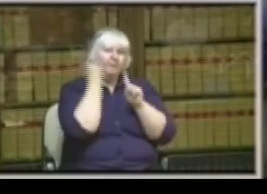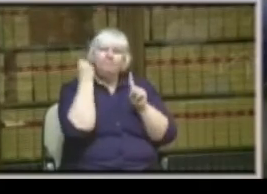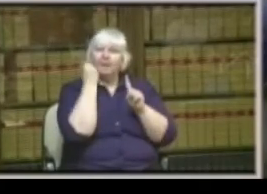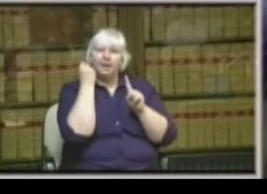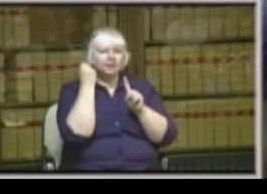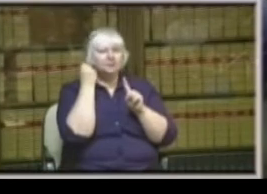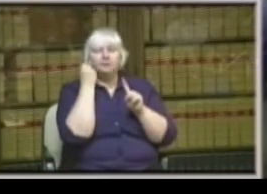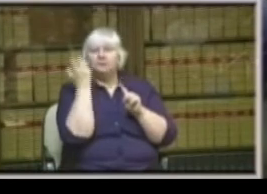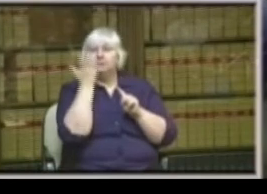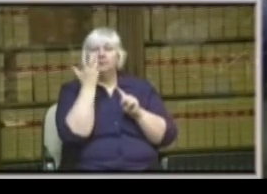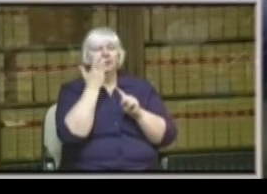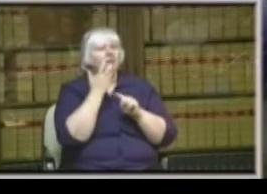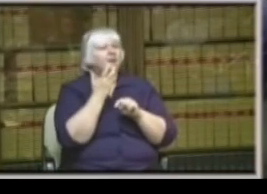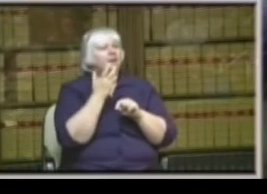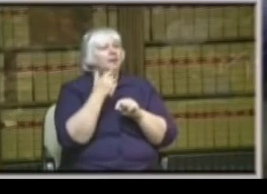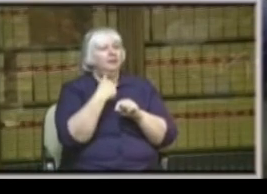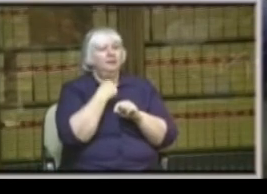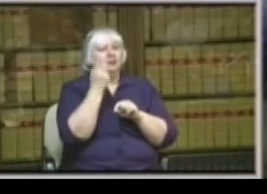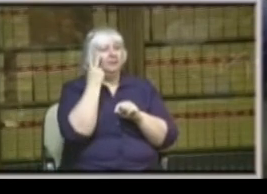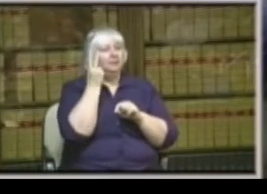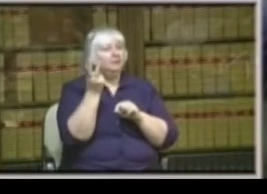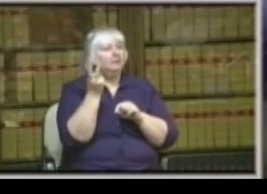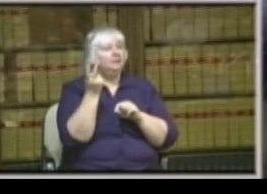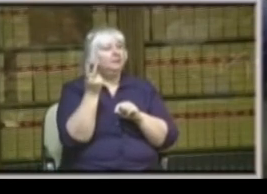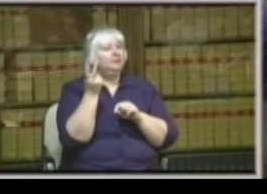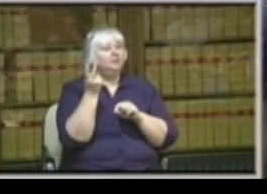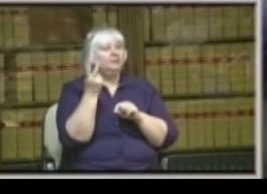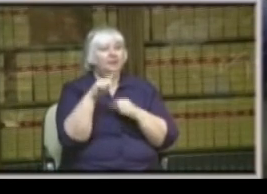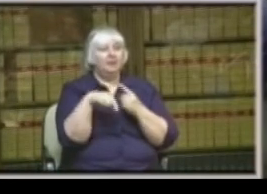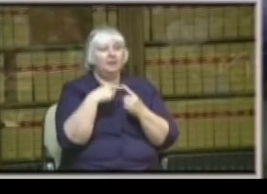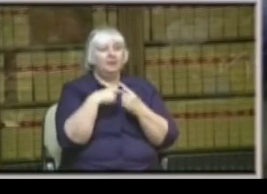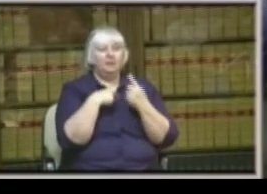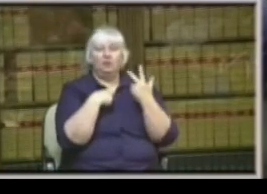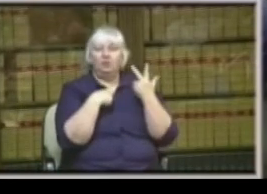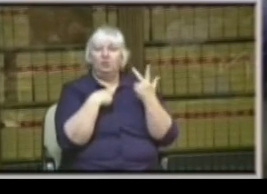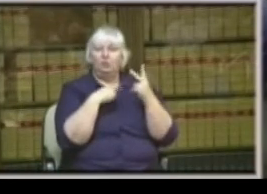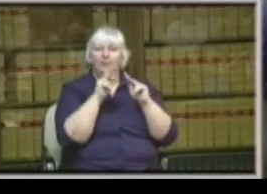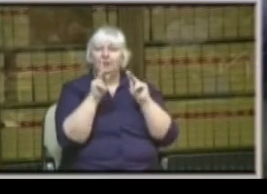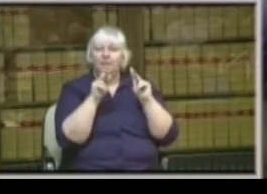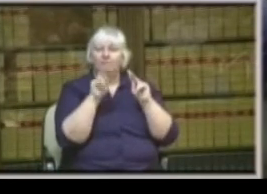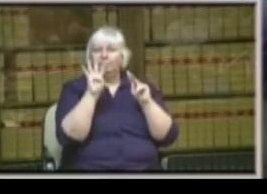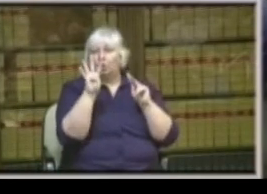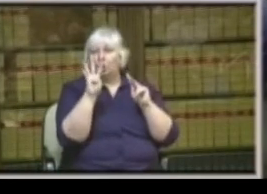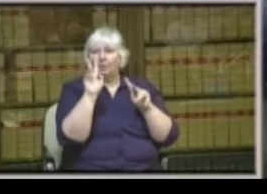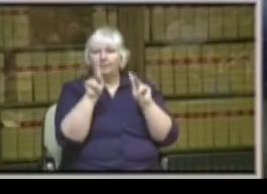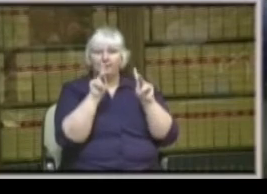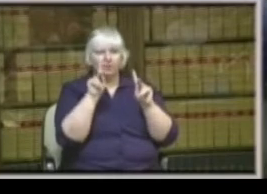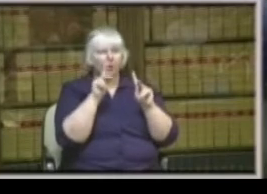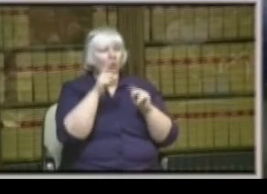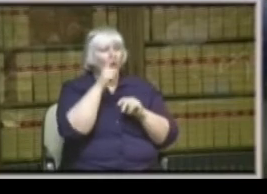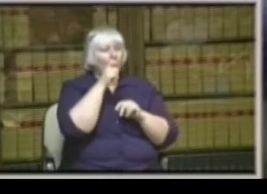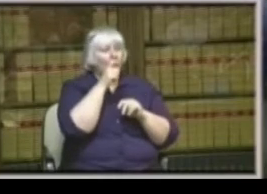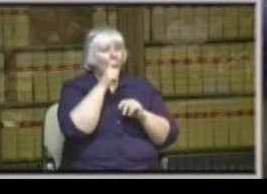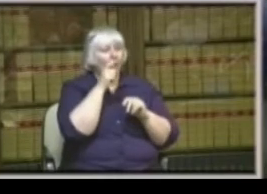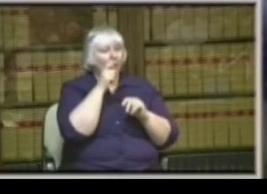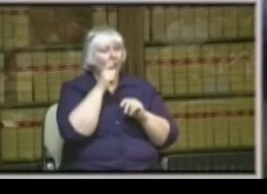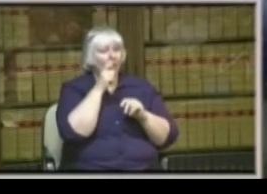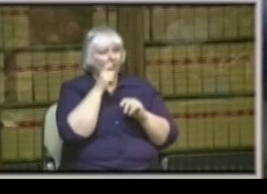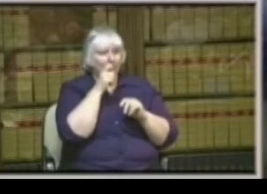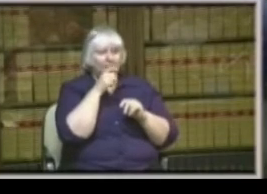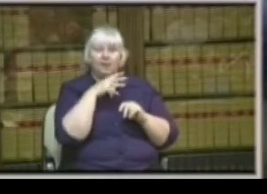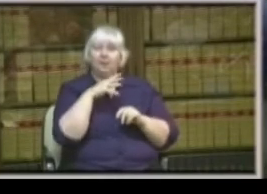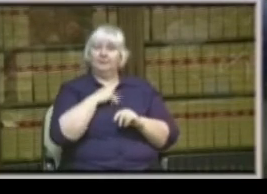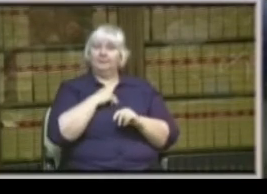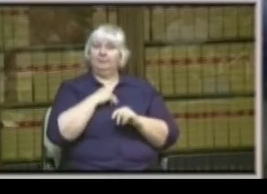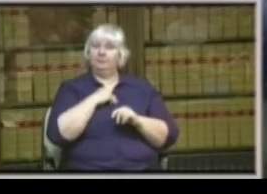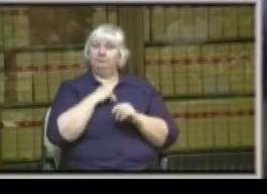mentioned, I saw about 4 persons last year who were accepted